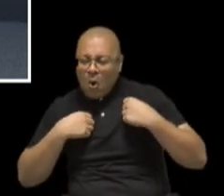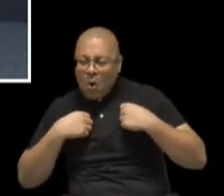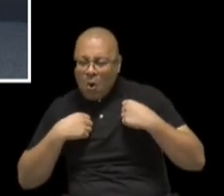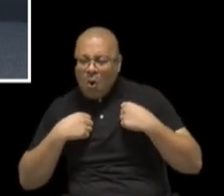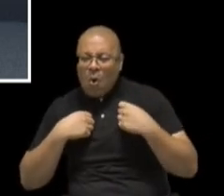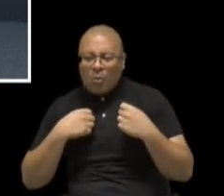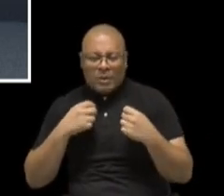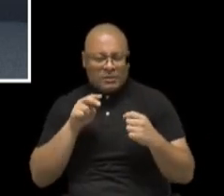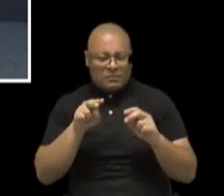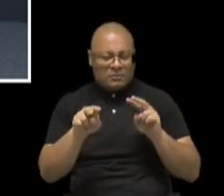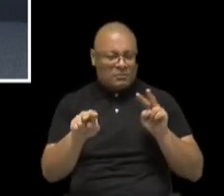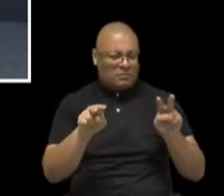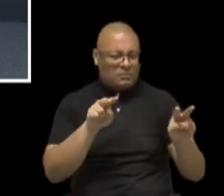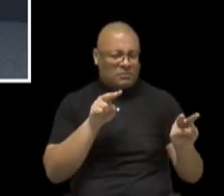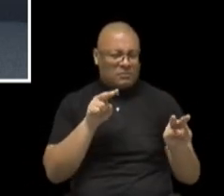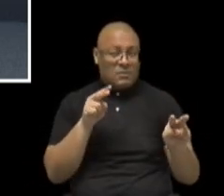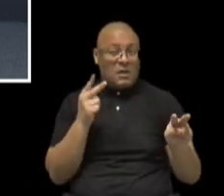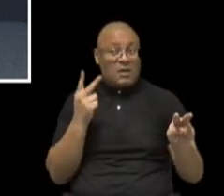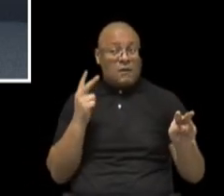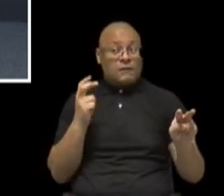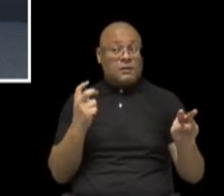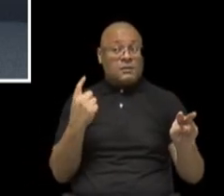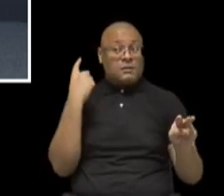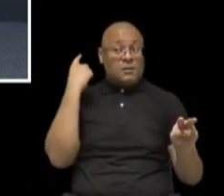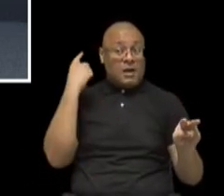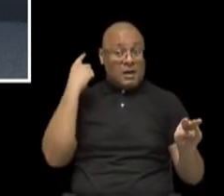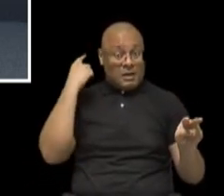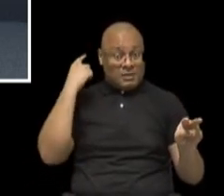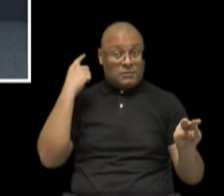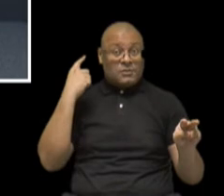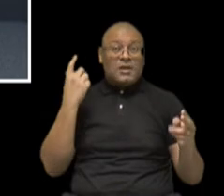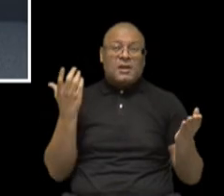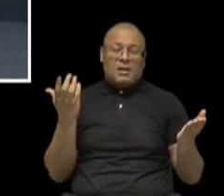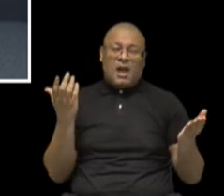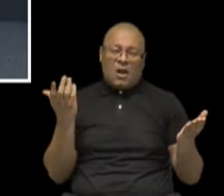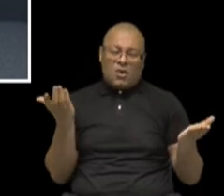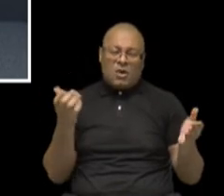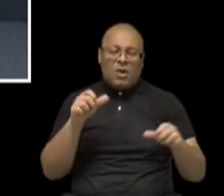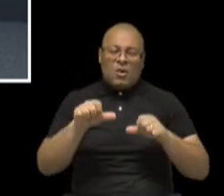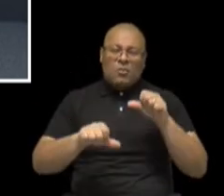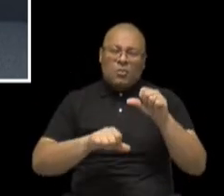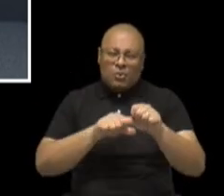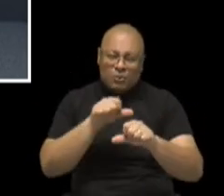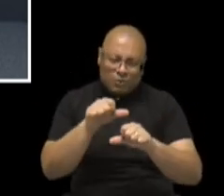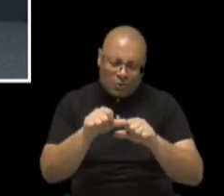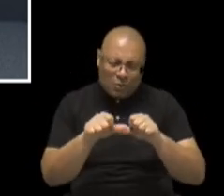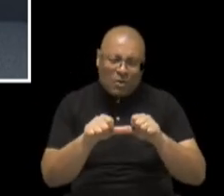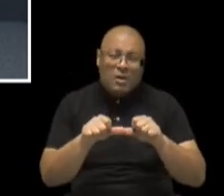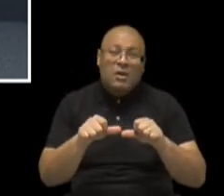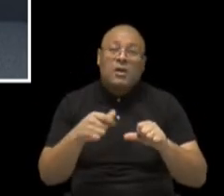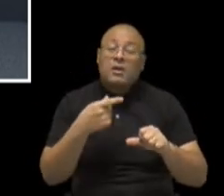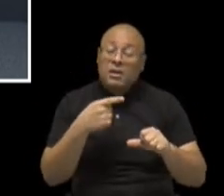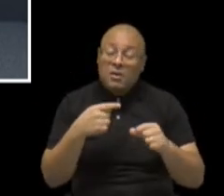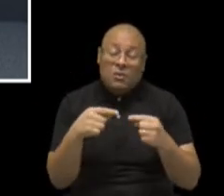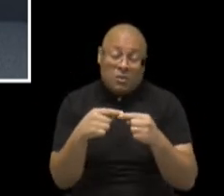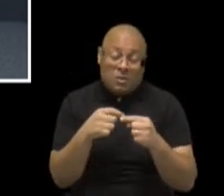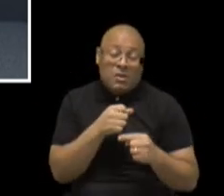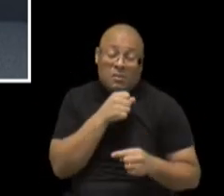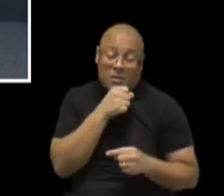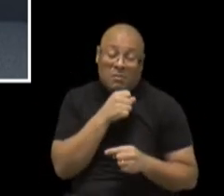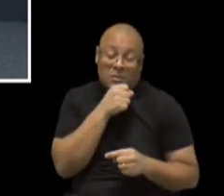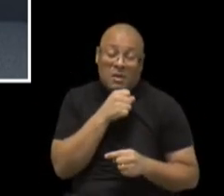years myself without inheriting it, right? But then I have clothes that I've inherited from my grandmothers, both of